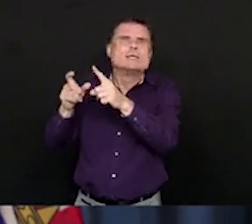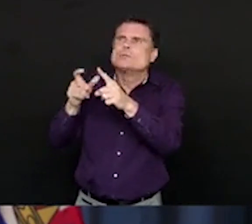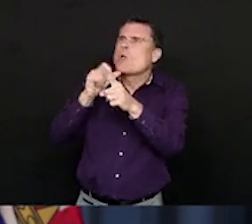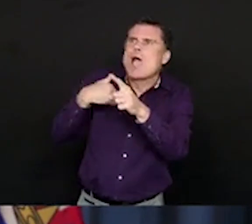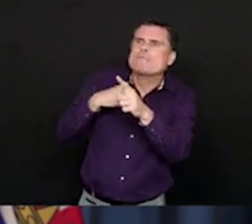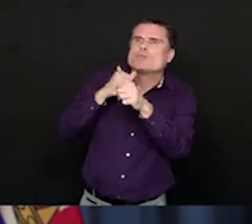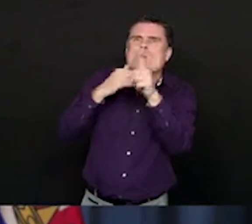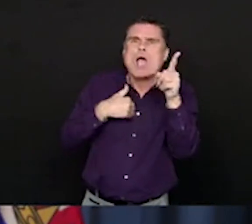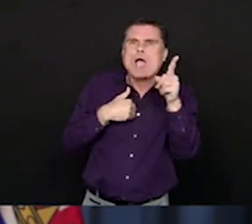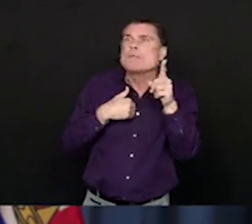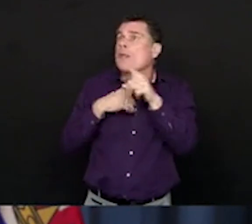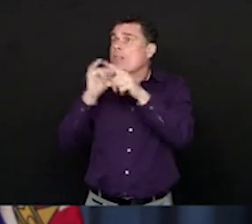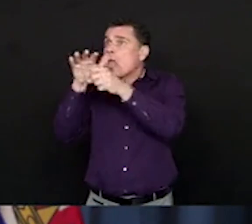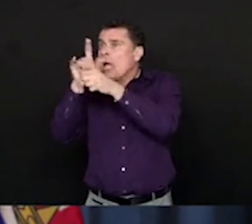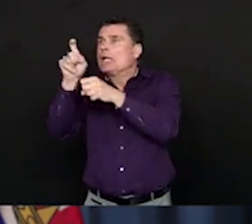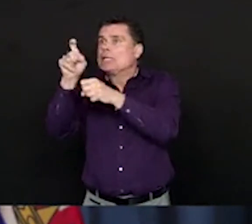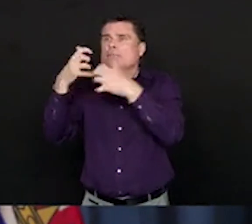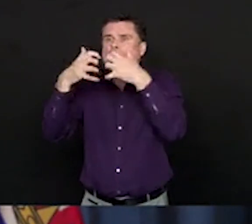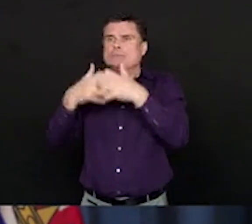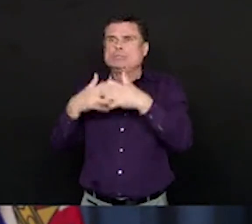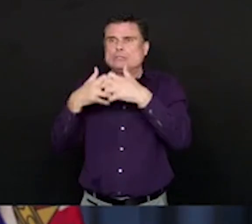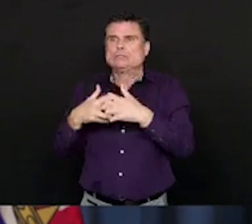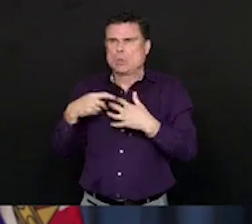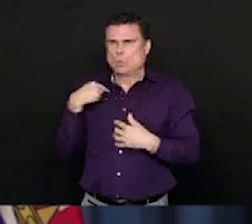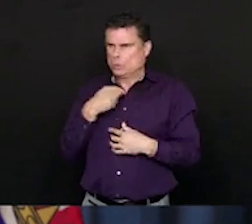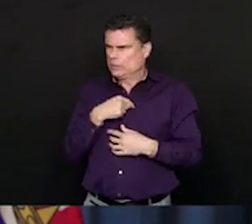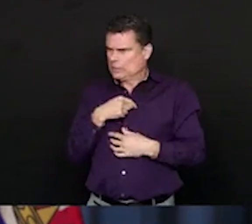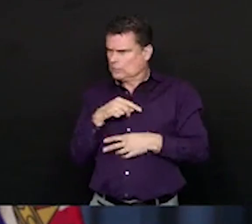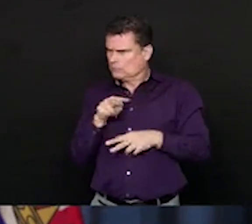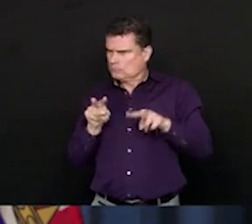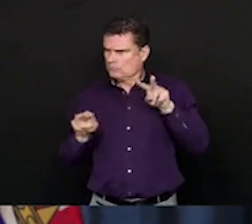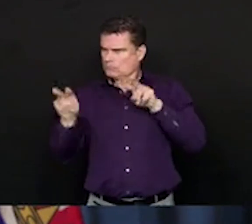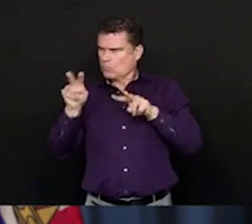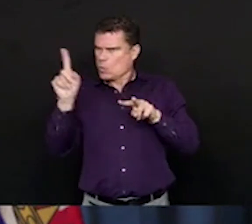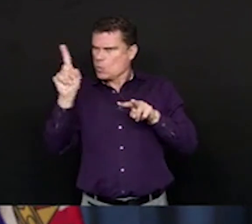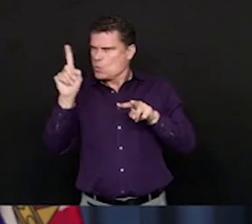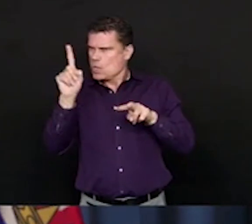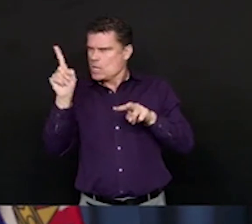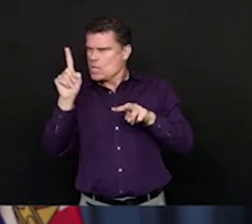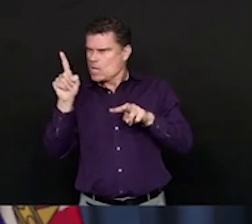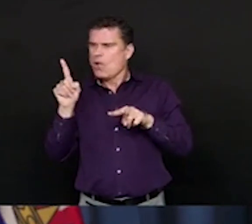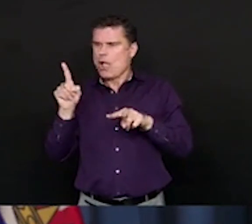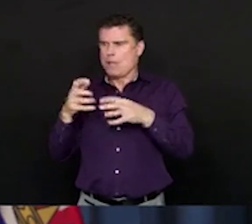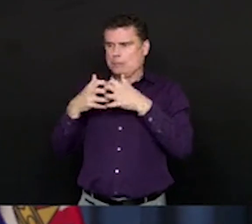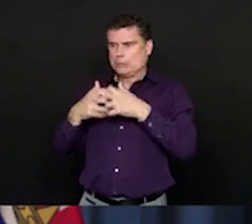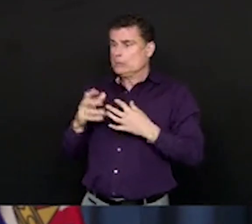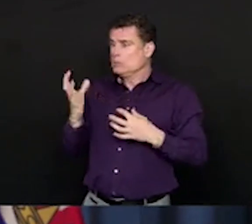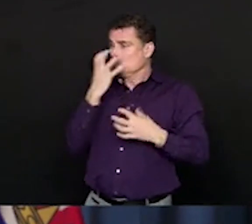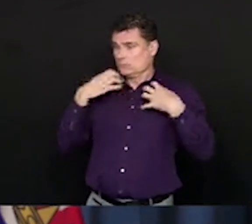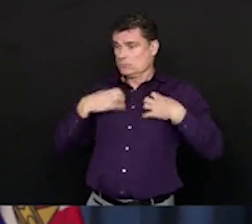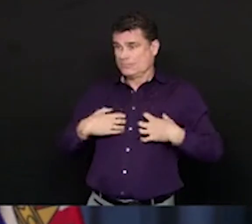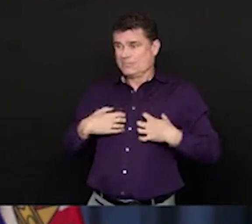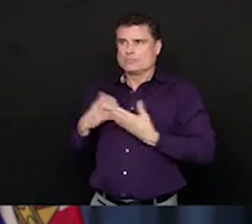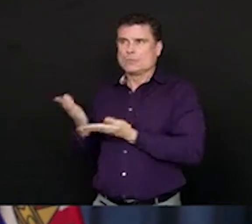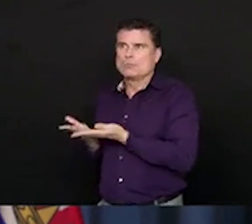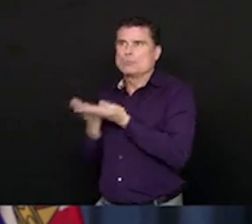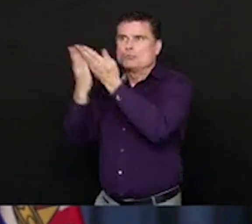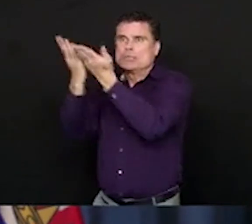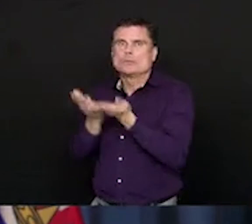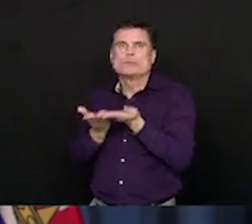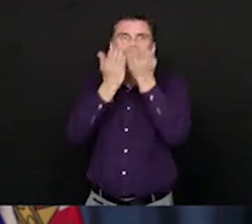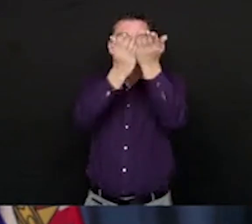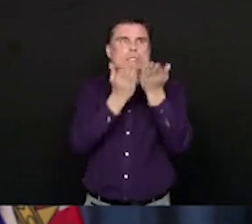on now. And of course, with our cooperation, our work with the federal government, we would naturally expect